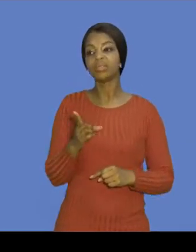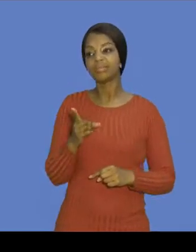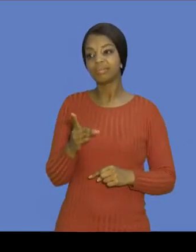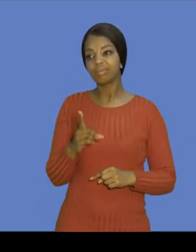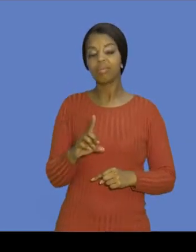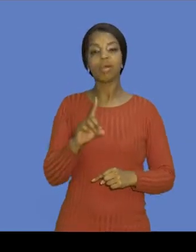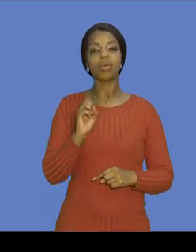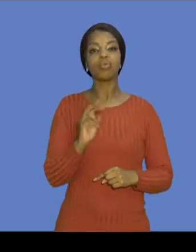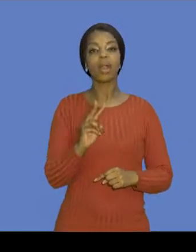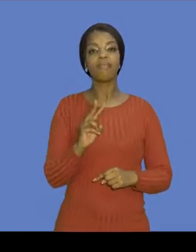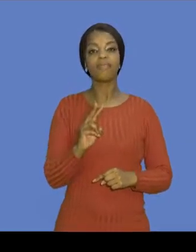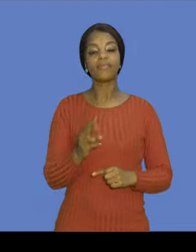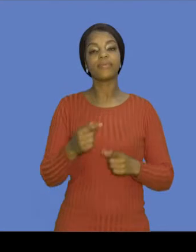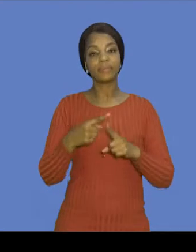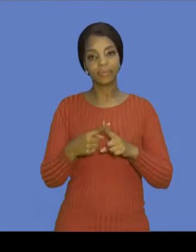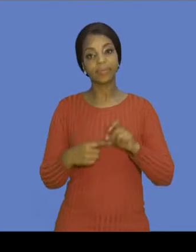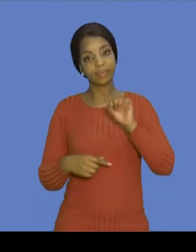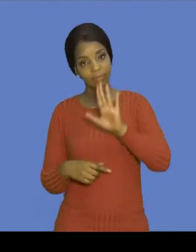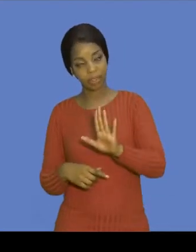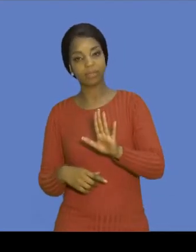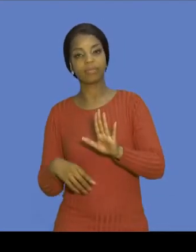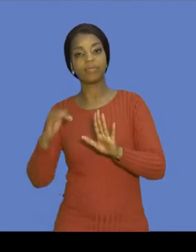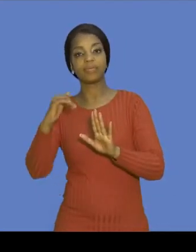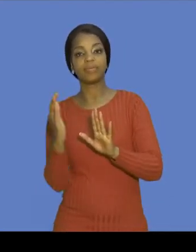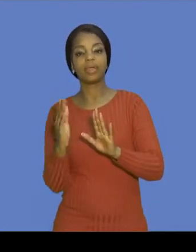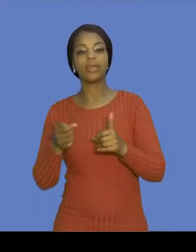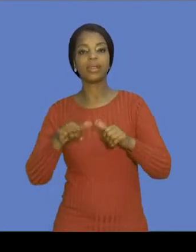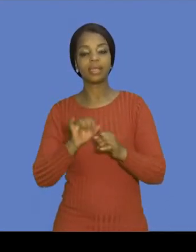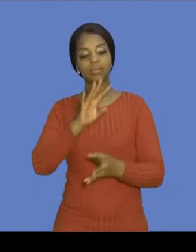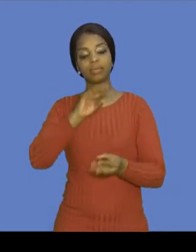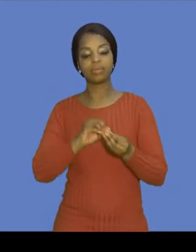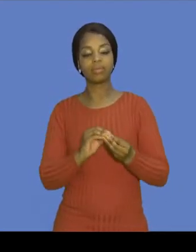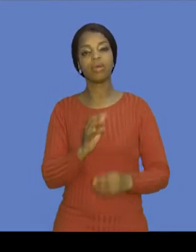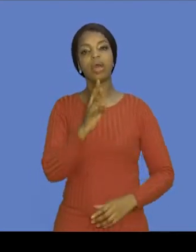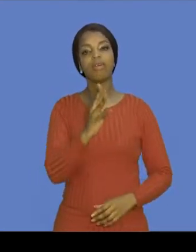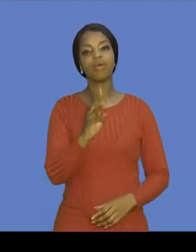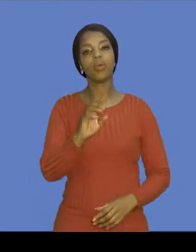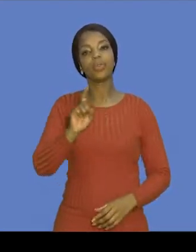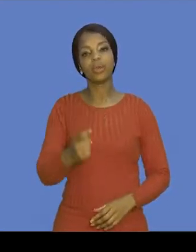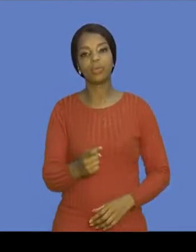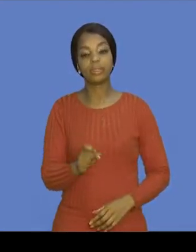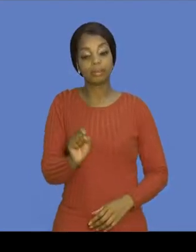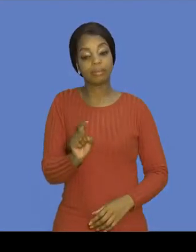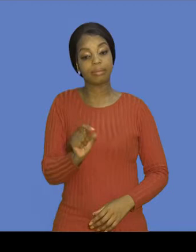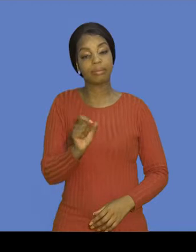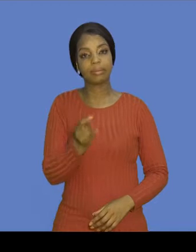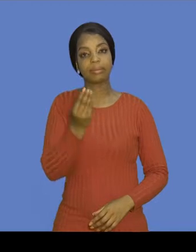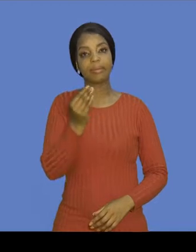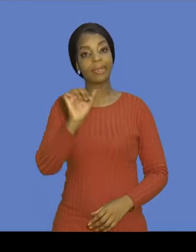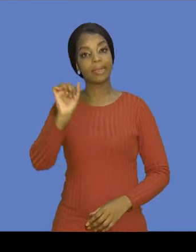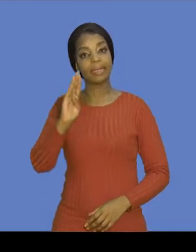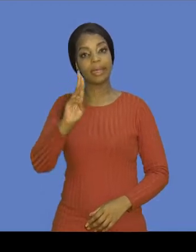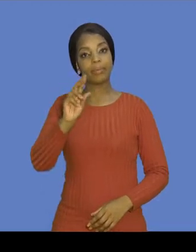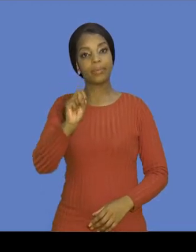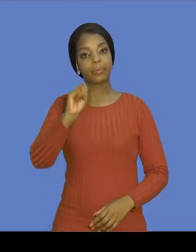this by 5. And this will still give us the 4,000 that we spoke